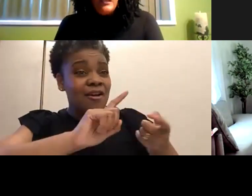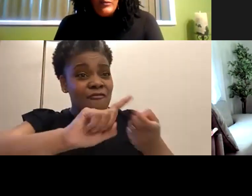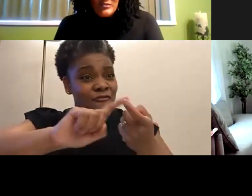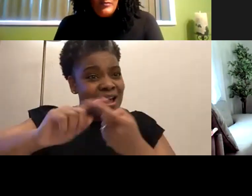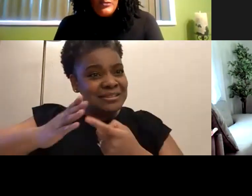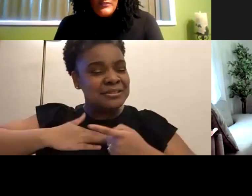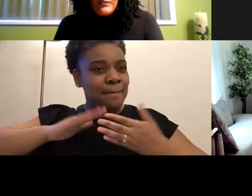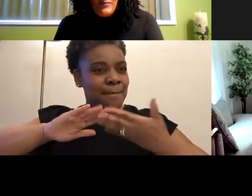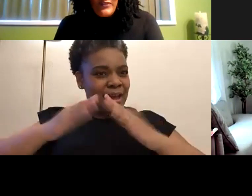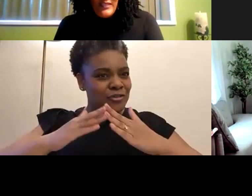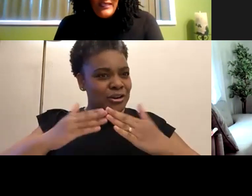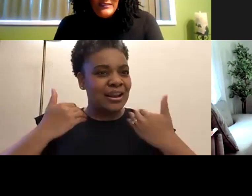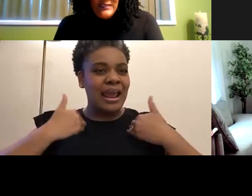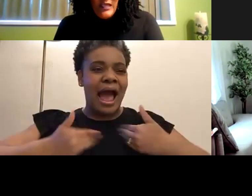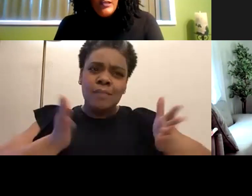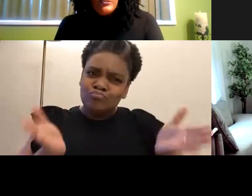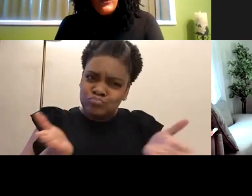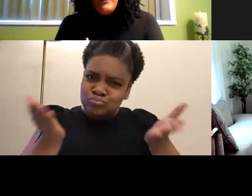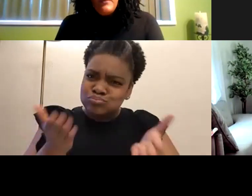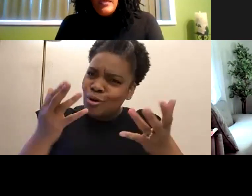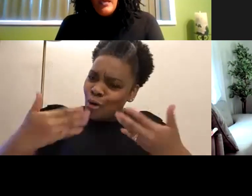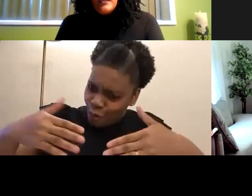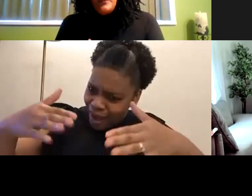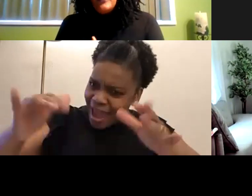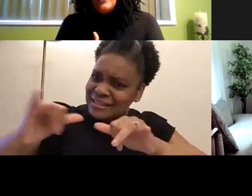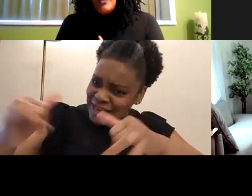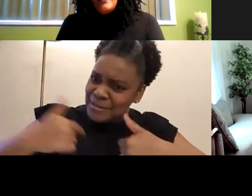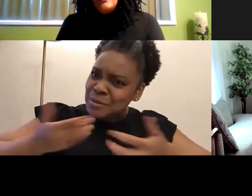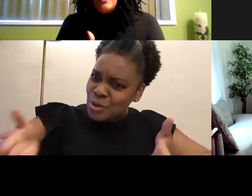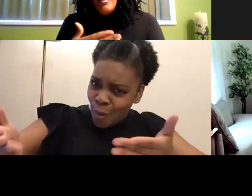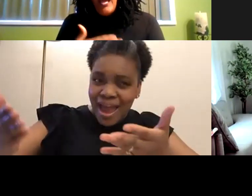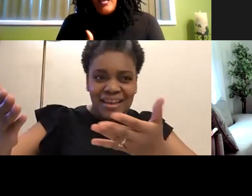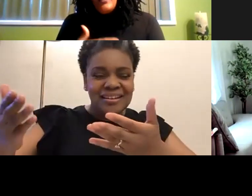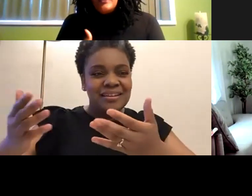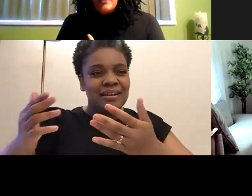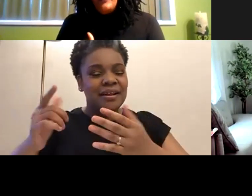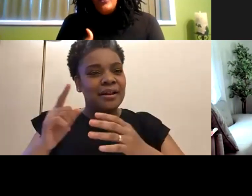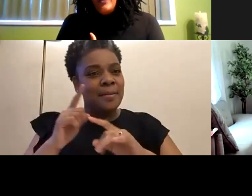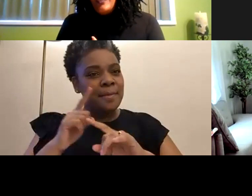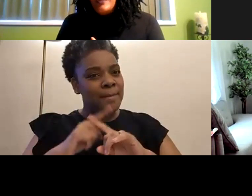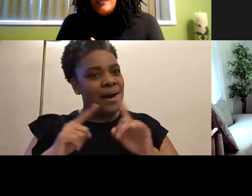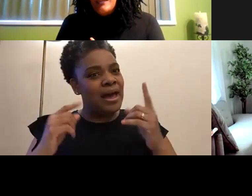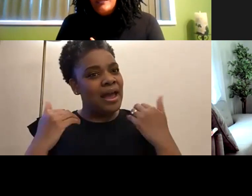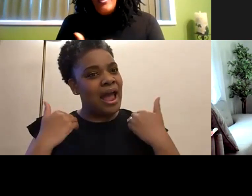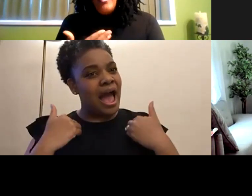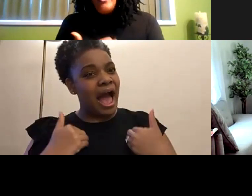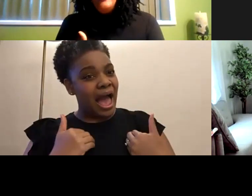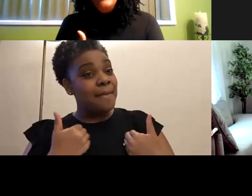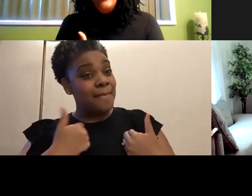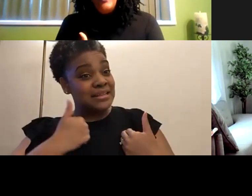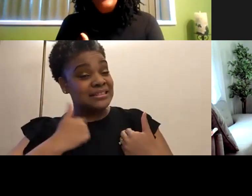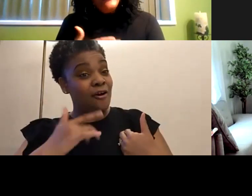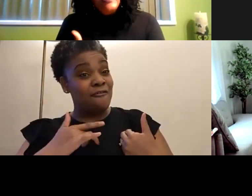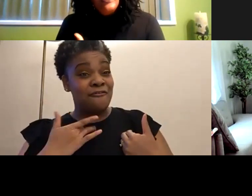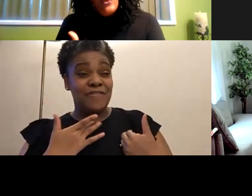I encouraged them to do the same thing that I did. So for me, as opposed to others, I was definitely more hesitant.